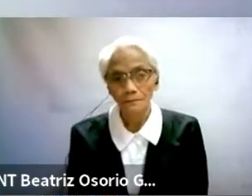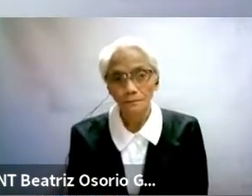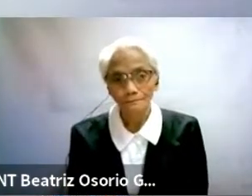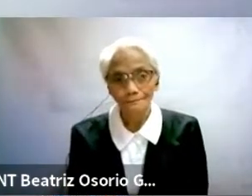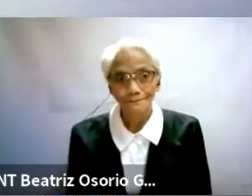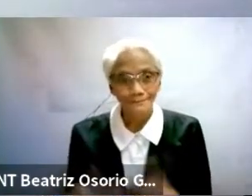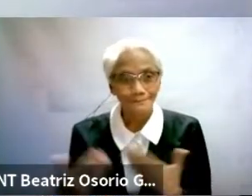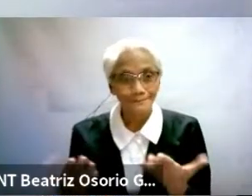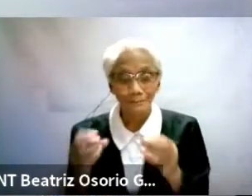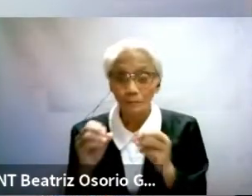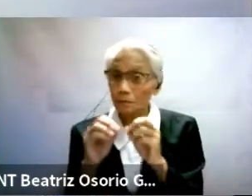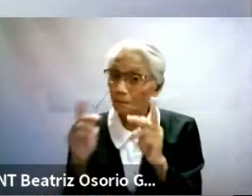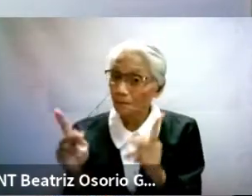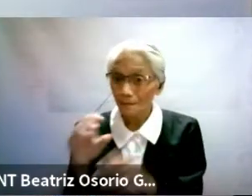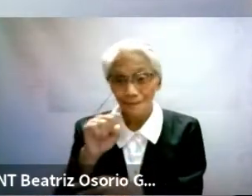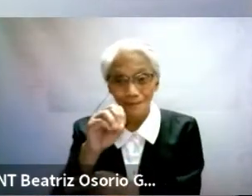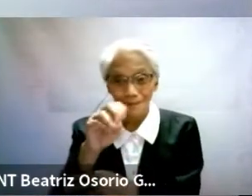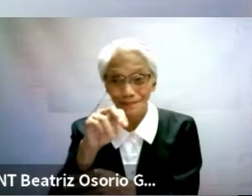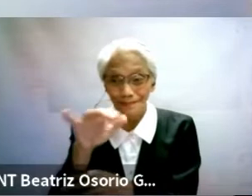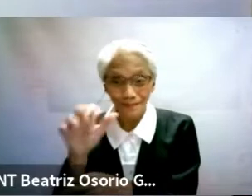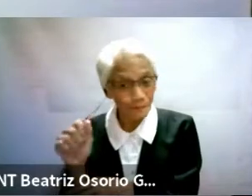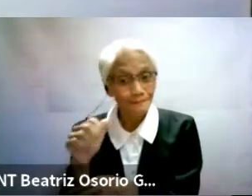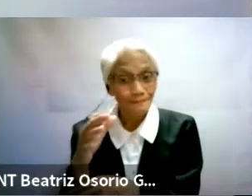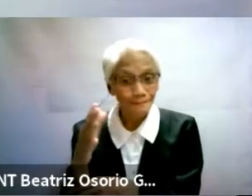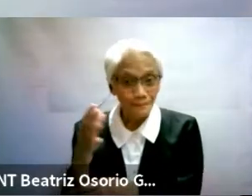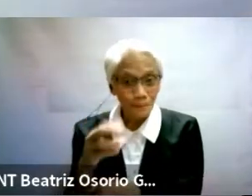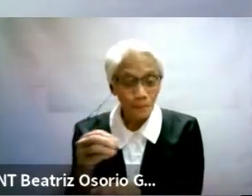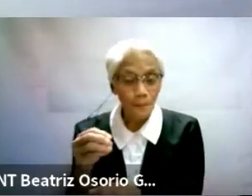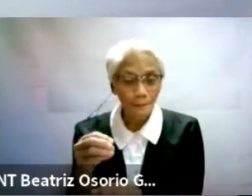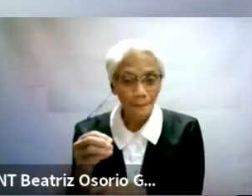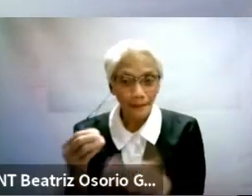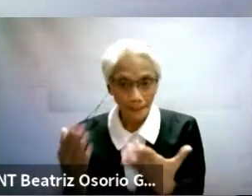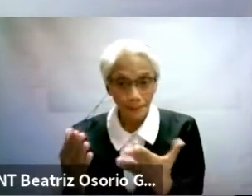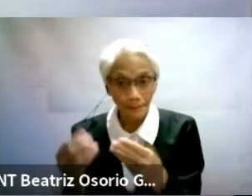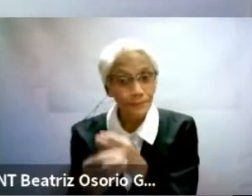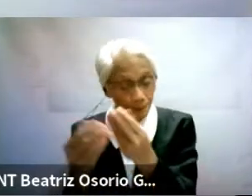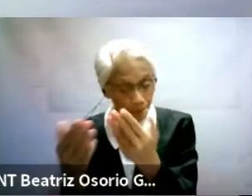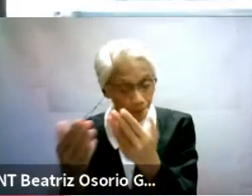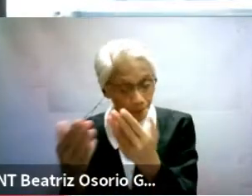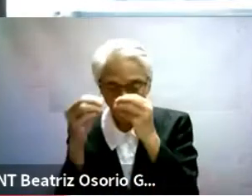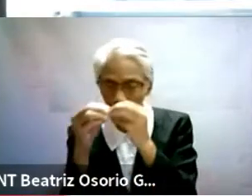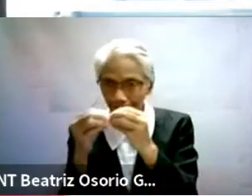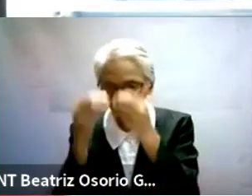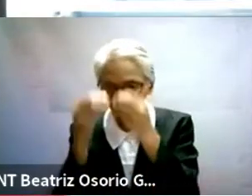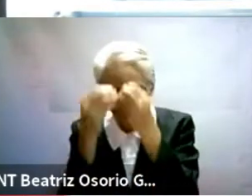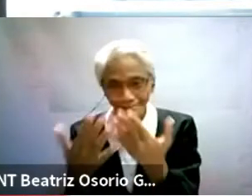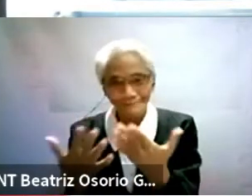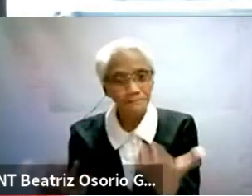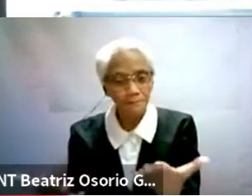Thank you, Sonia. Thank you, Beeban and Sonia, and who give us more information details about